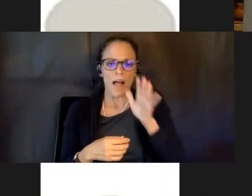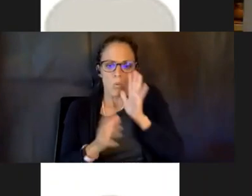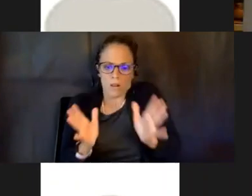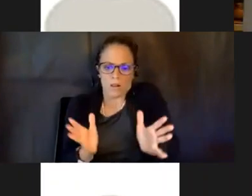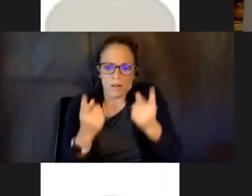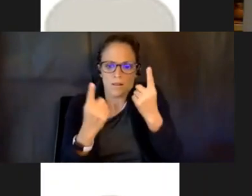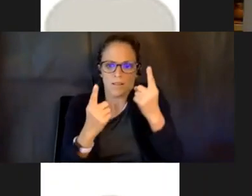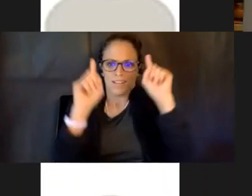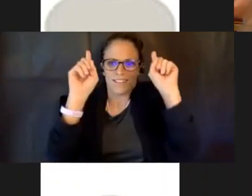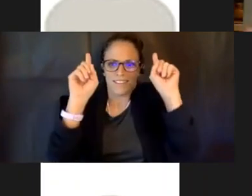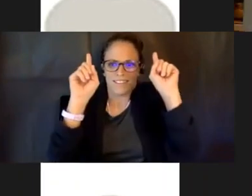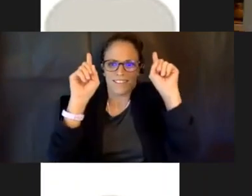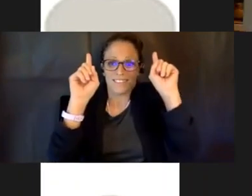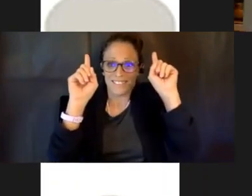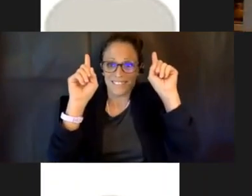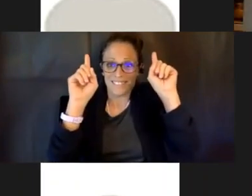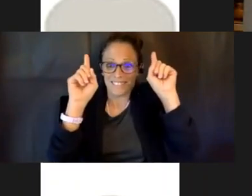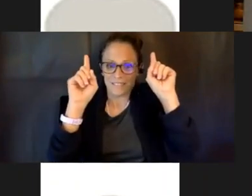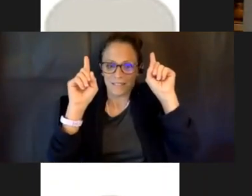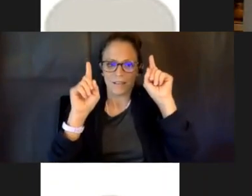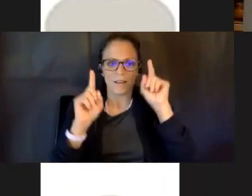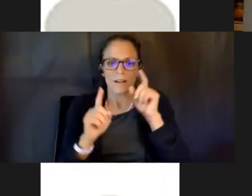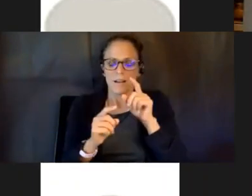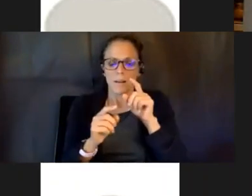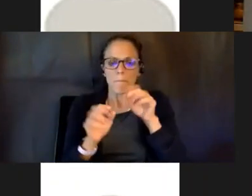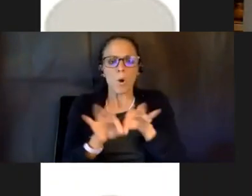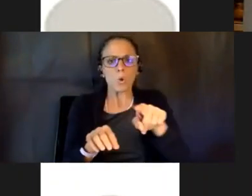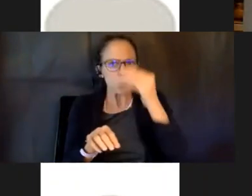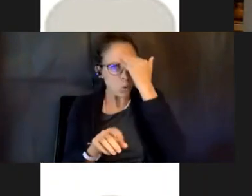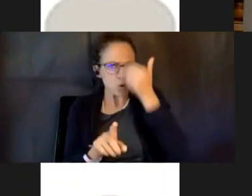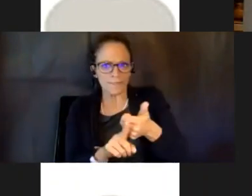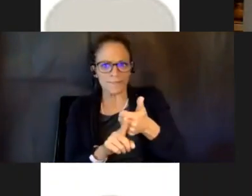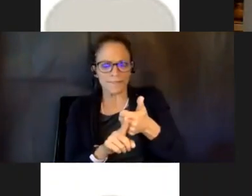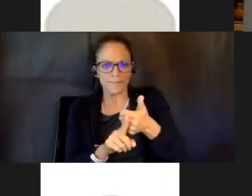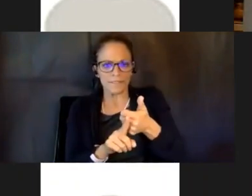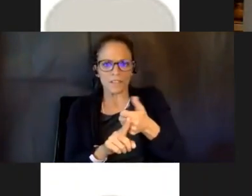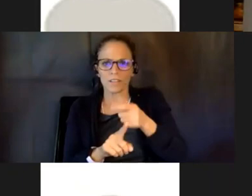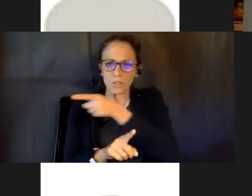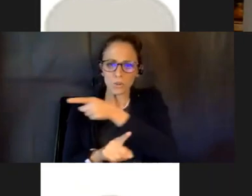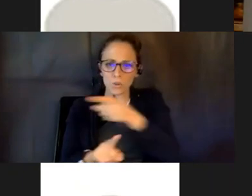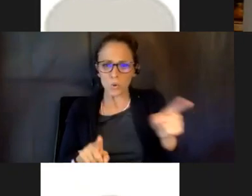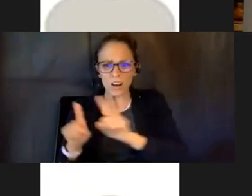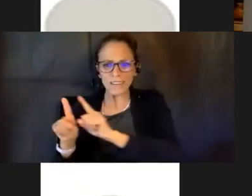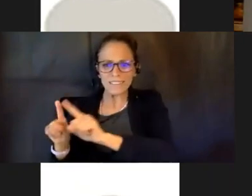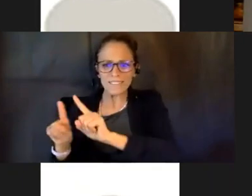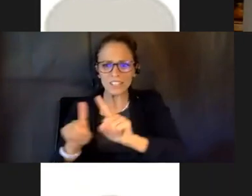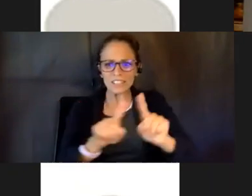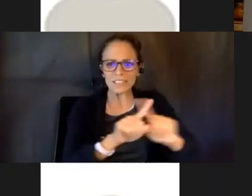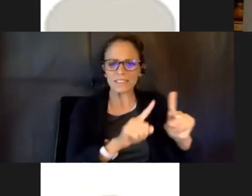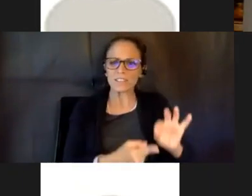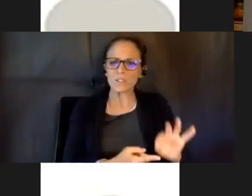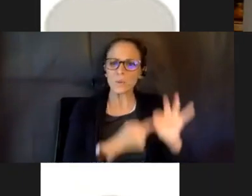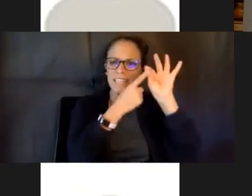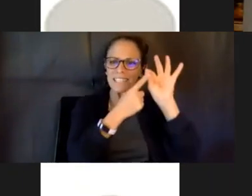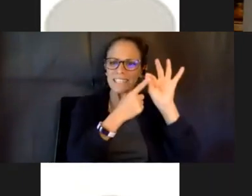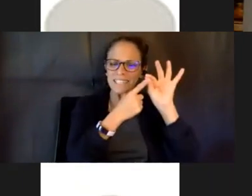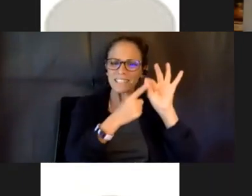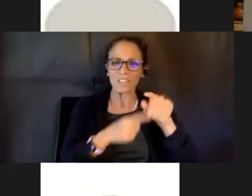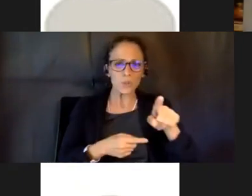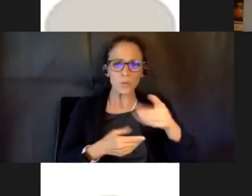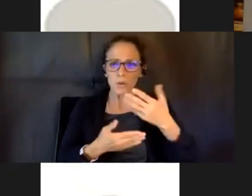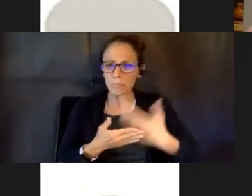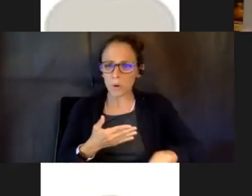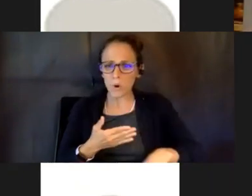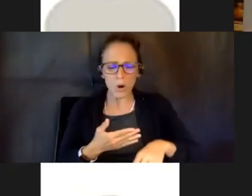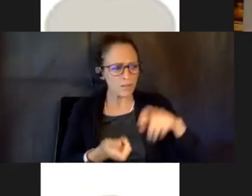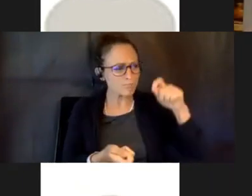to offer. You are all incredibly unique because you were born at a very particular time. Everything that's hard about this year, there is